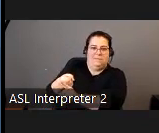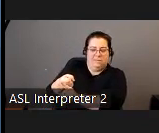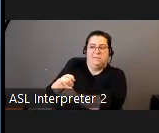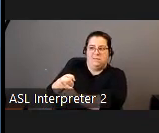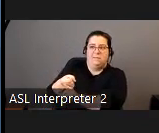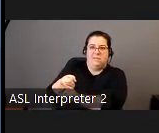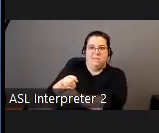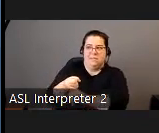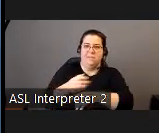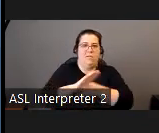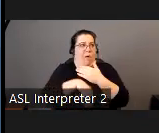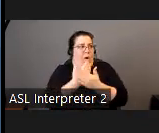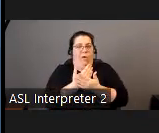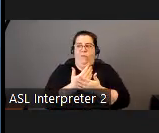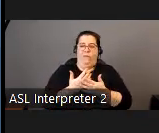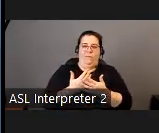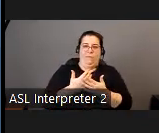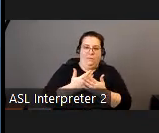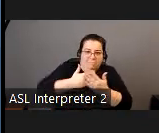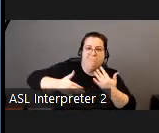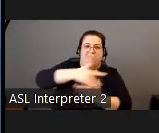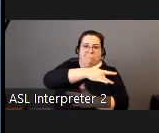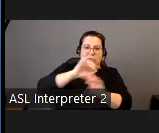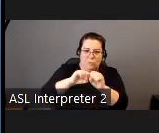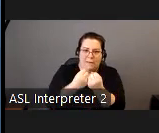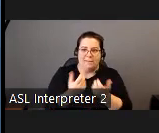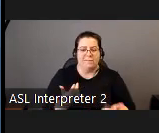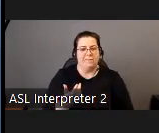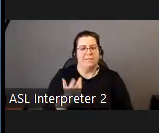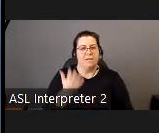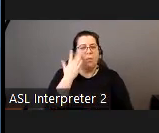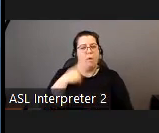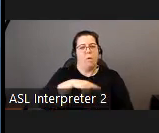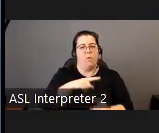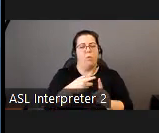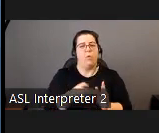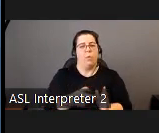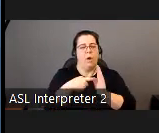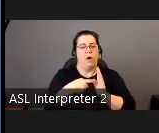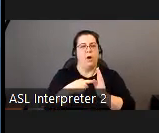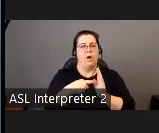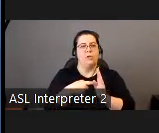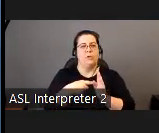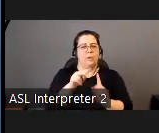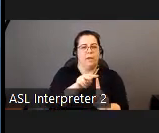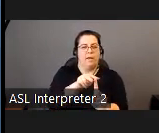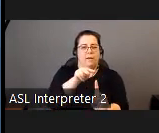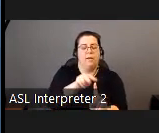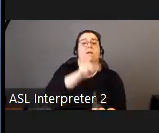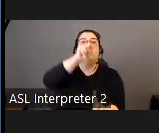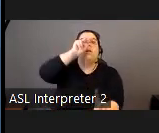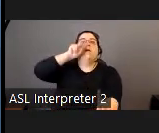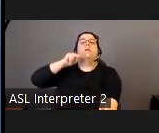all of society. And that's why we need, I think, this bigger view about the way in which